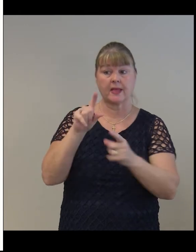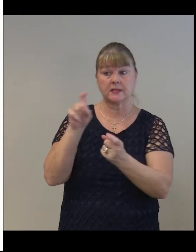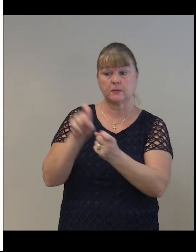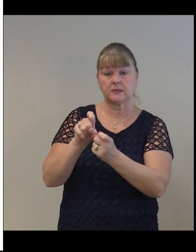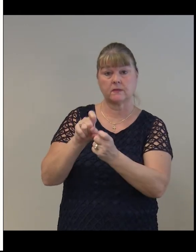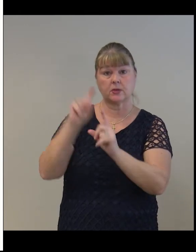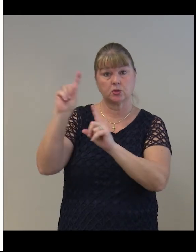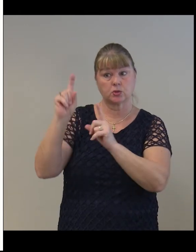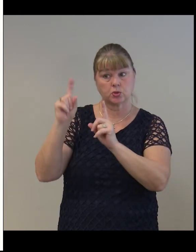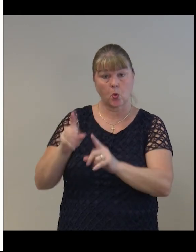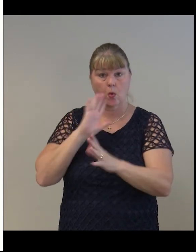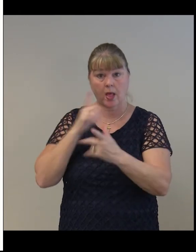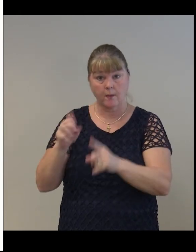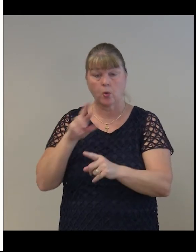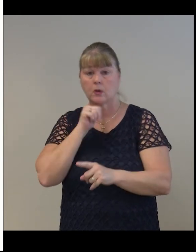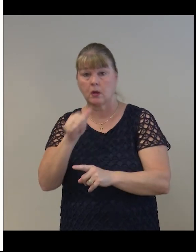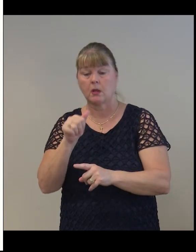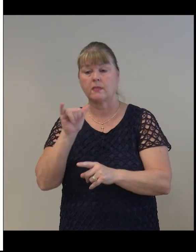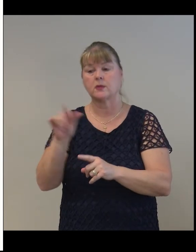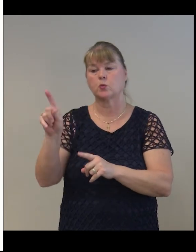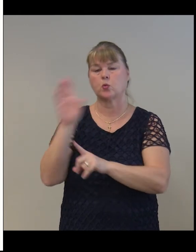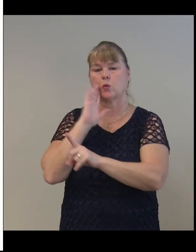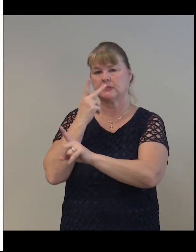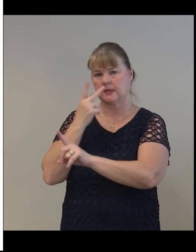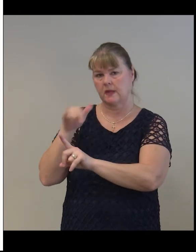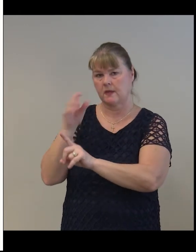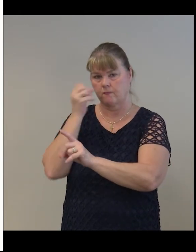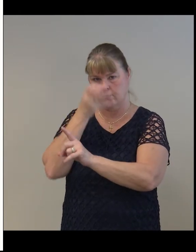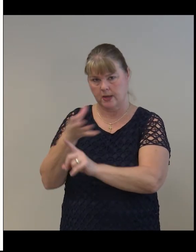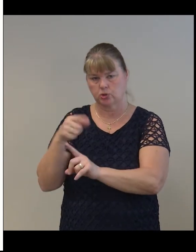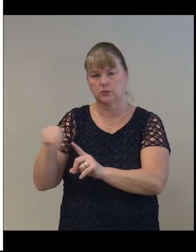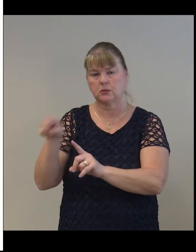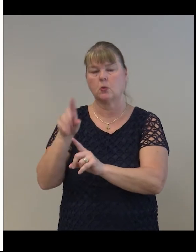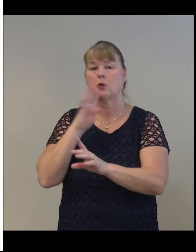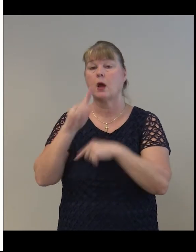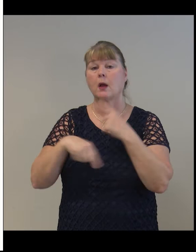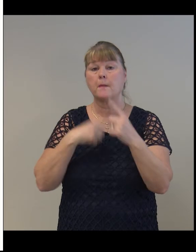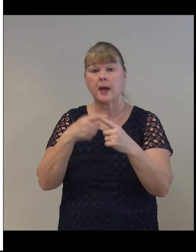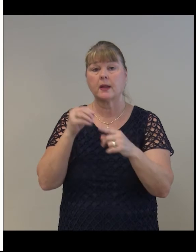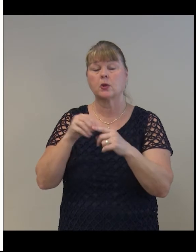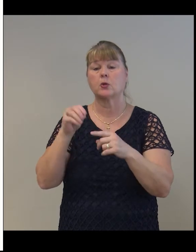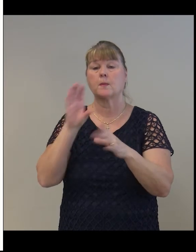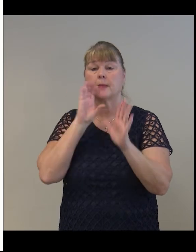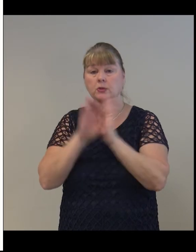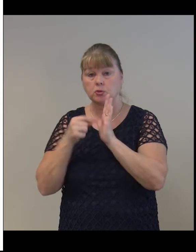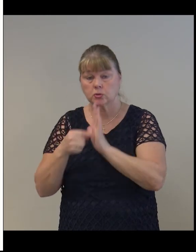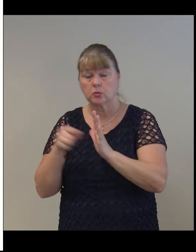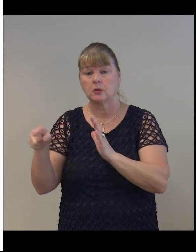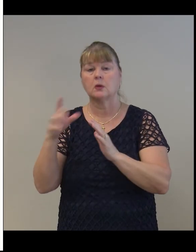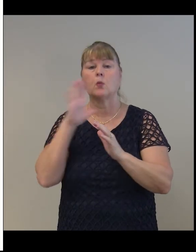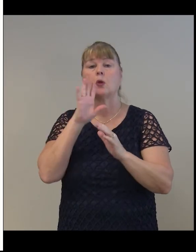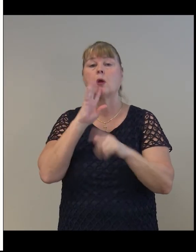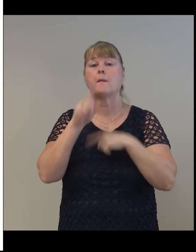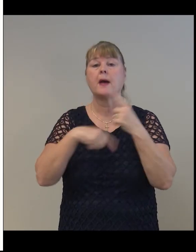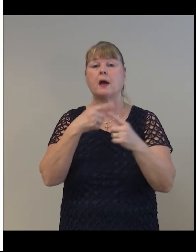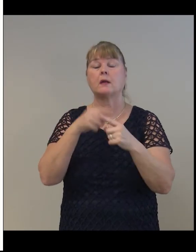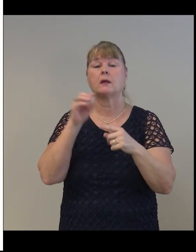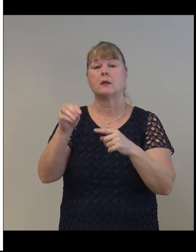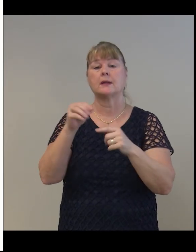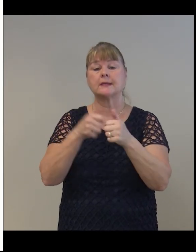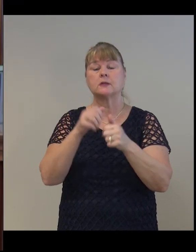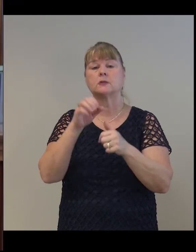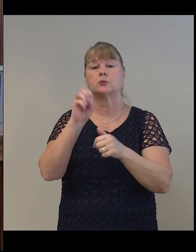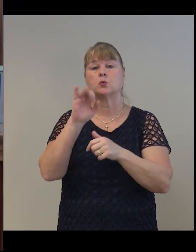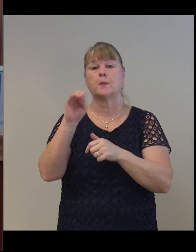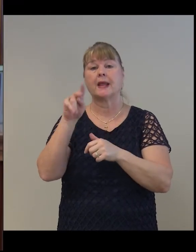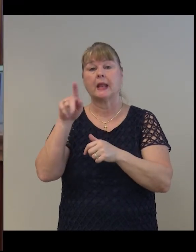this particular storm, this is where you're going to see it. We're going to talk about it in our graphics. We're going to talk about it in the text